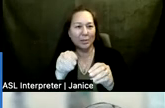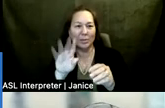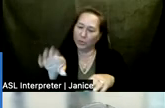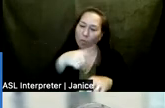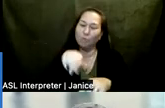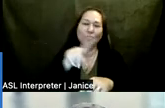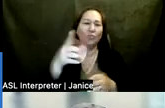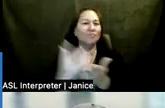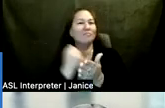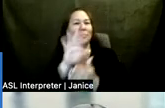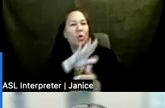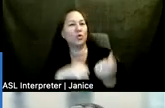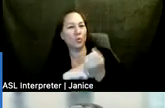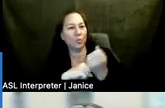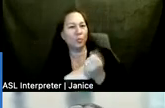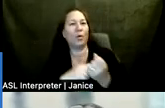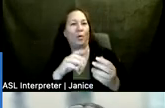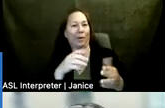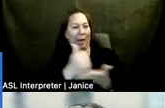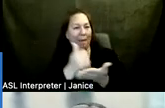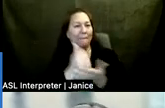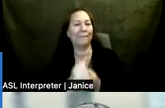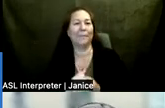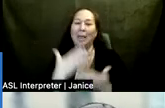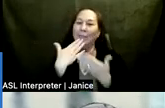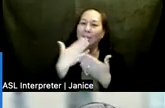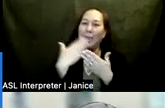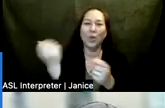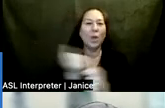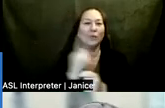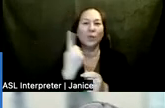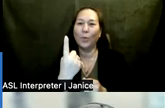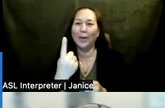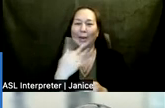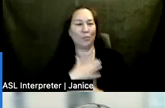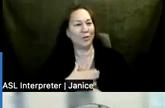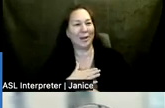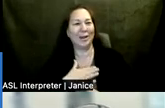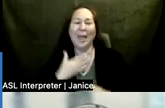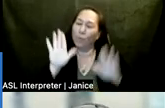forward. So thank you, everybody. I really appreciate it, and have an excellent evening.